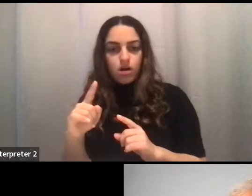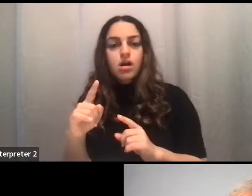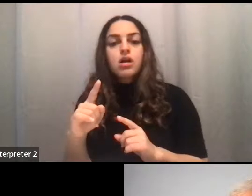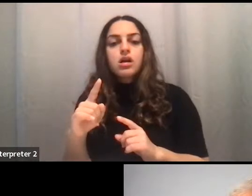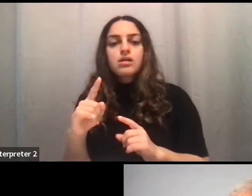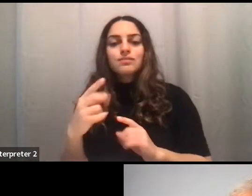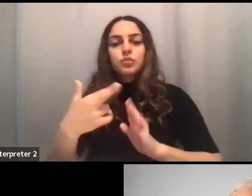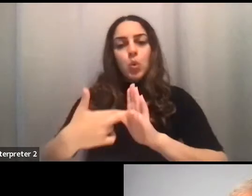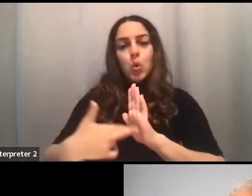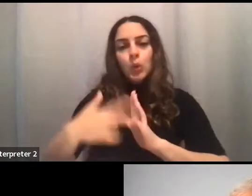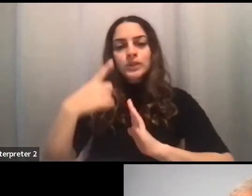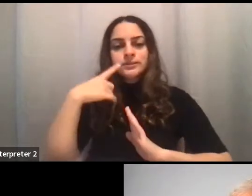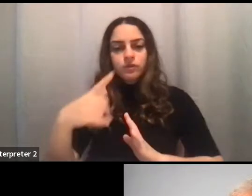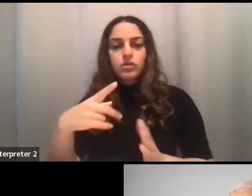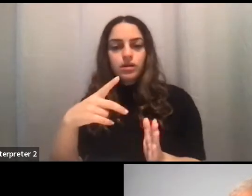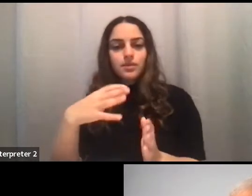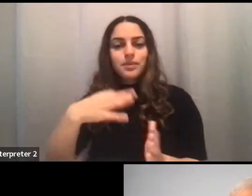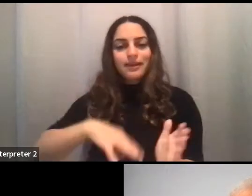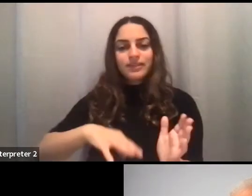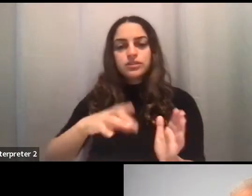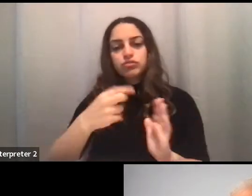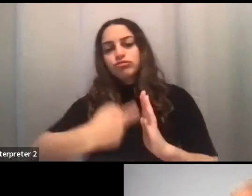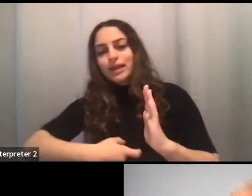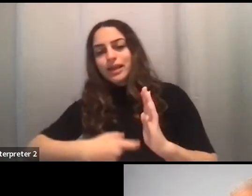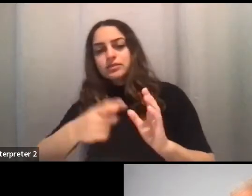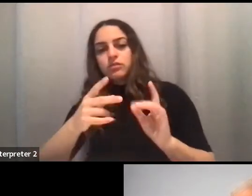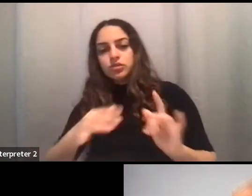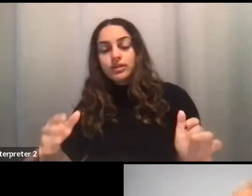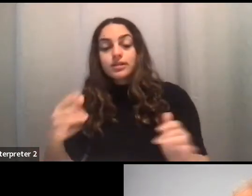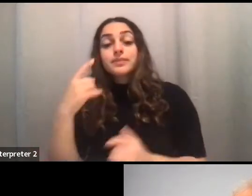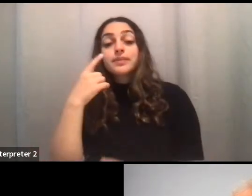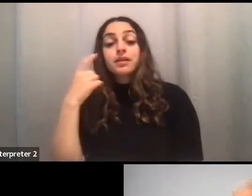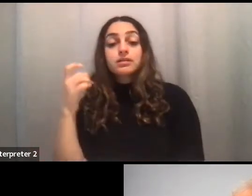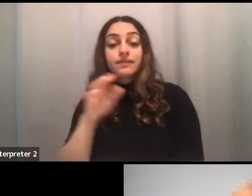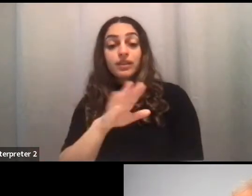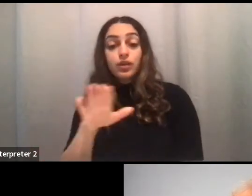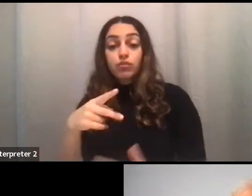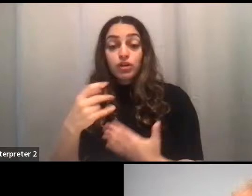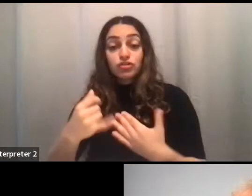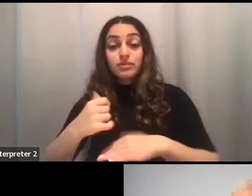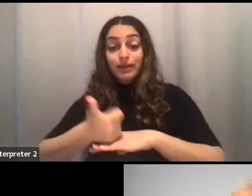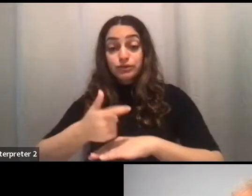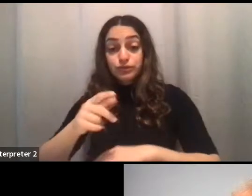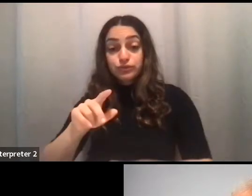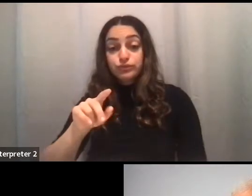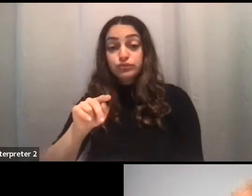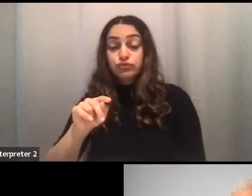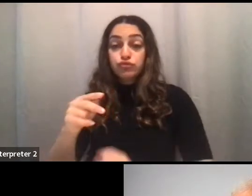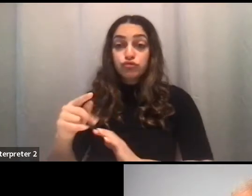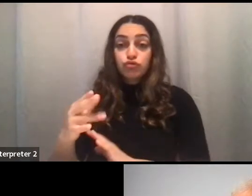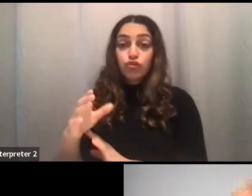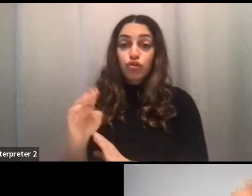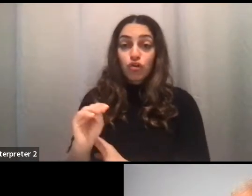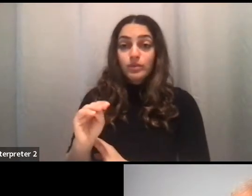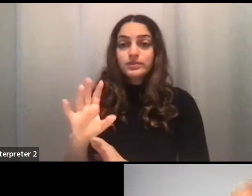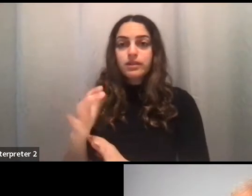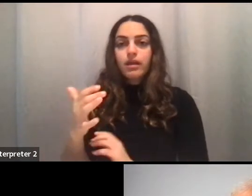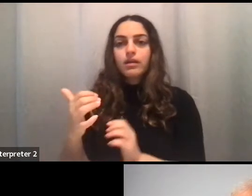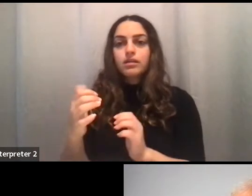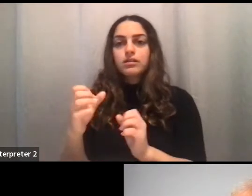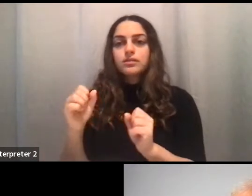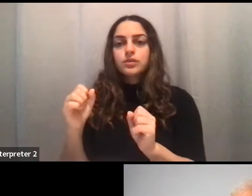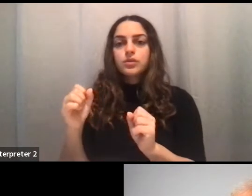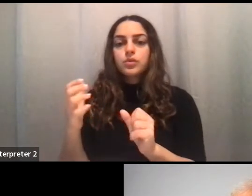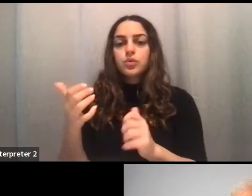of their project-based tense project labor agreements the terms of the pla's generally supersede any provisions of an existing but